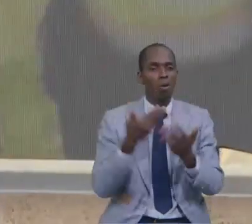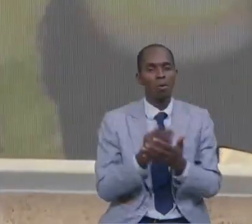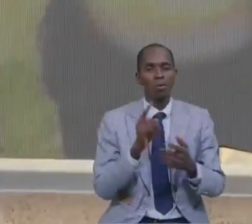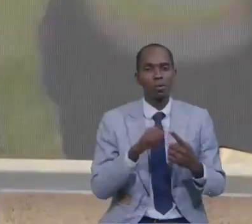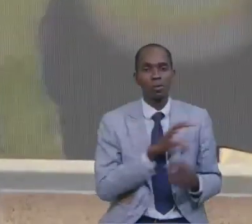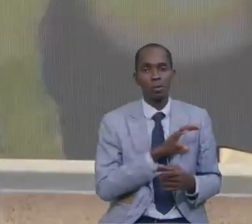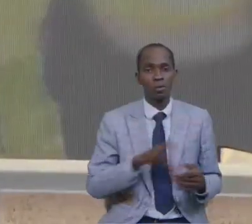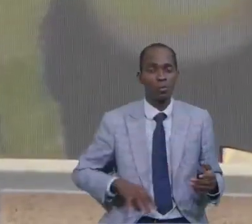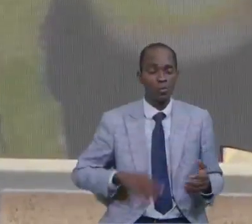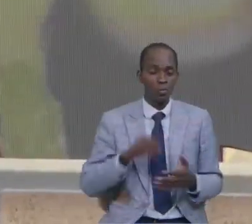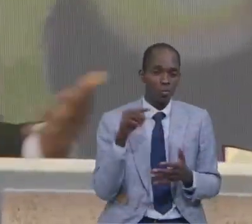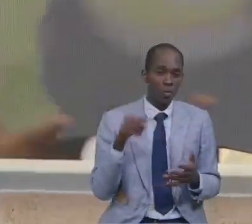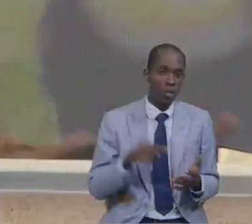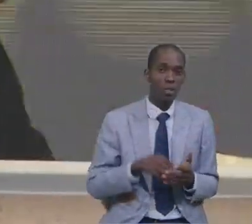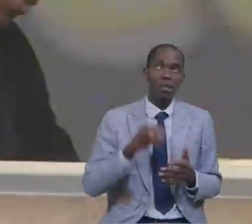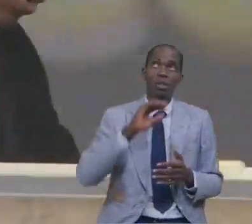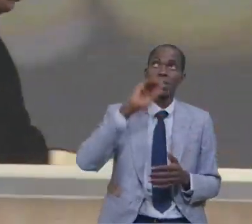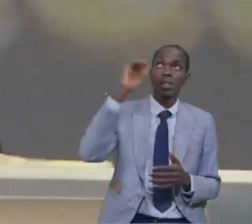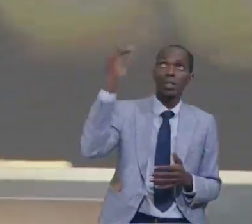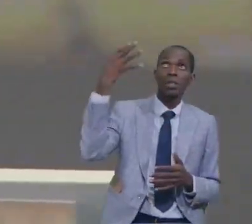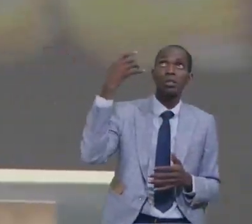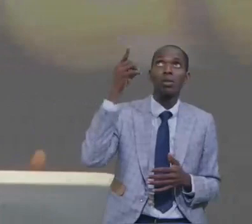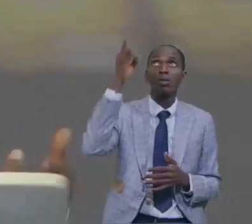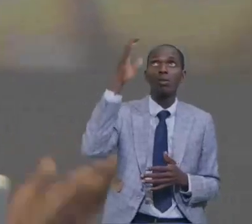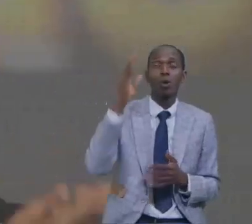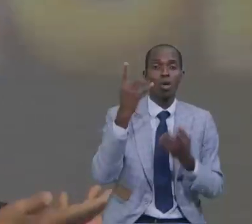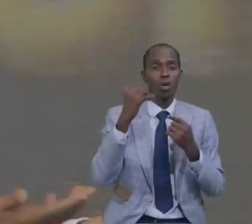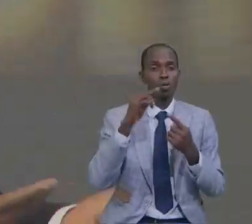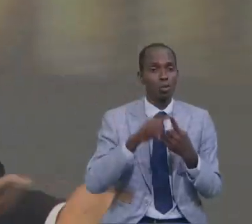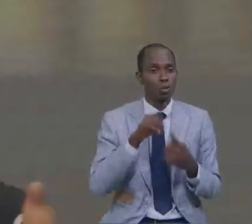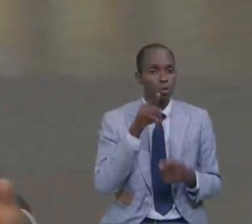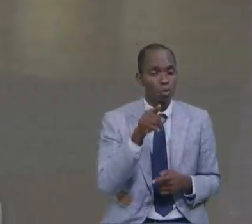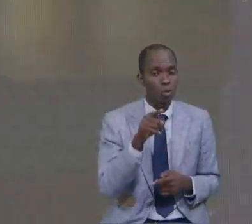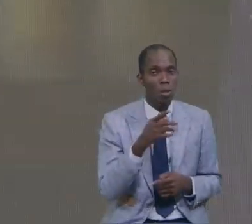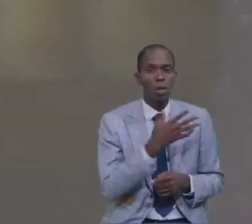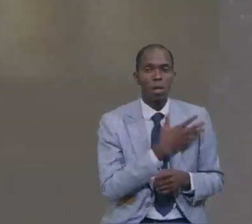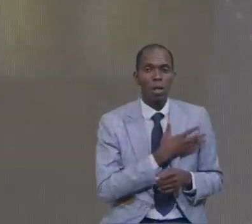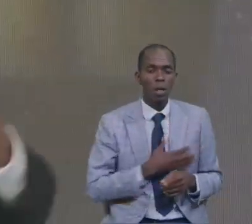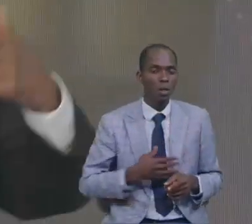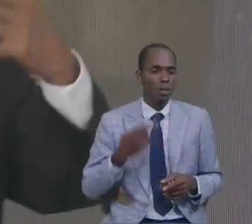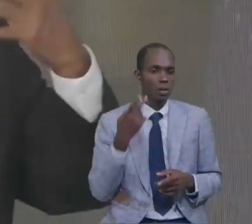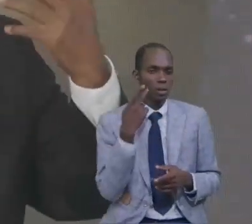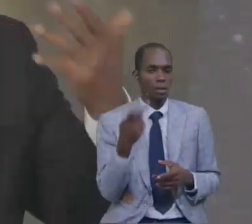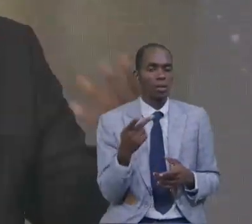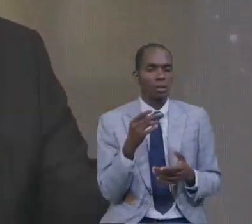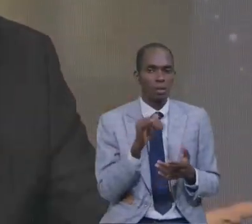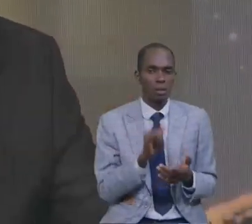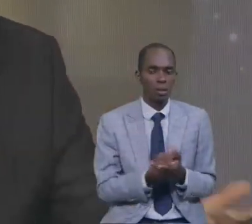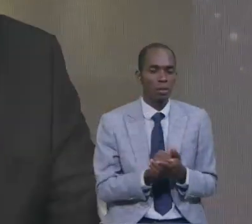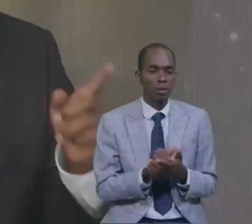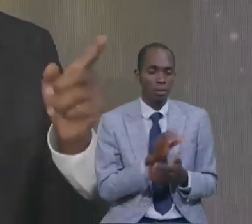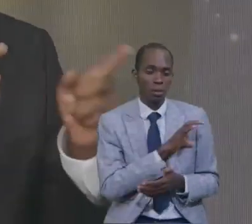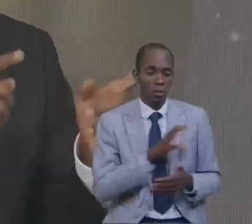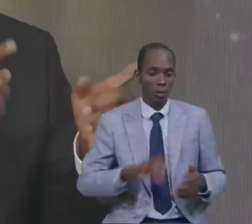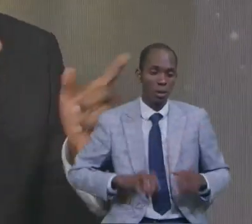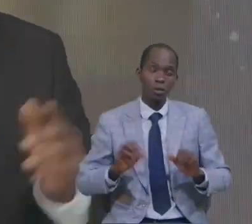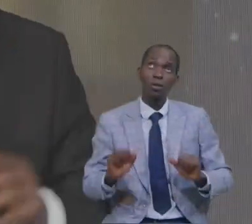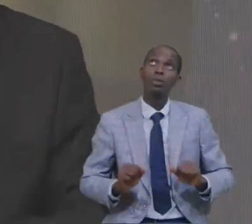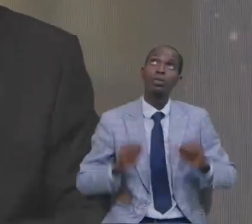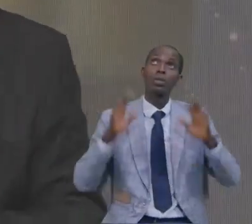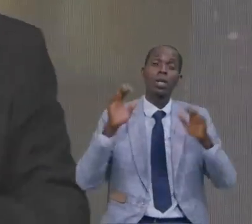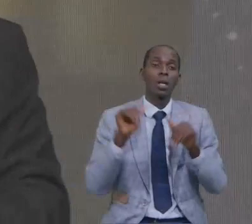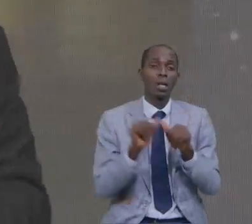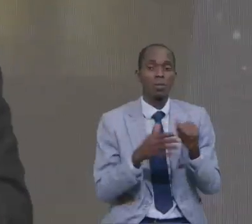surrendered everything. You say, yes, Lord, I too, I surrender